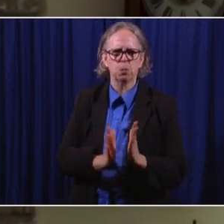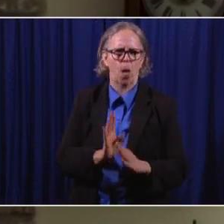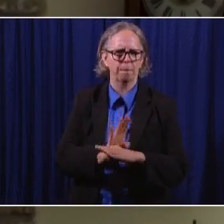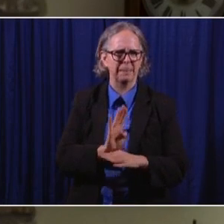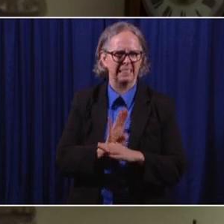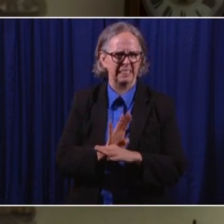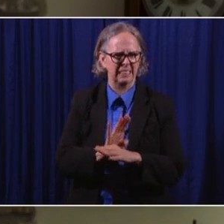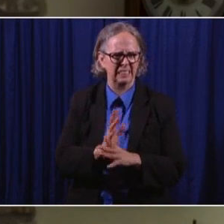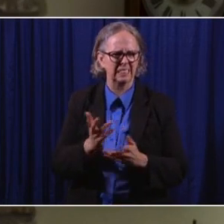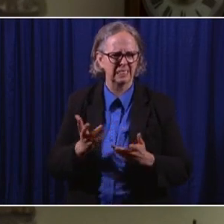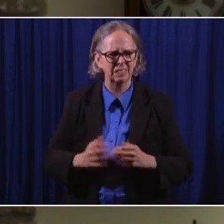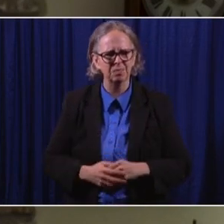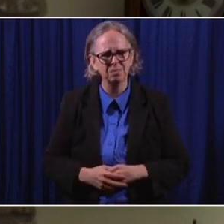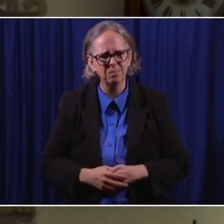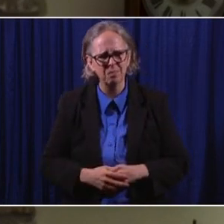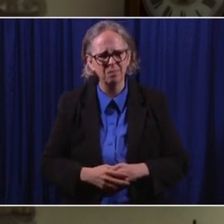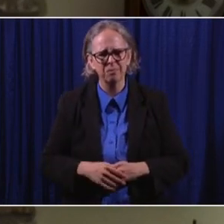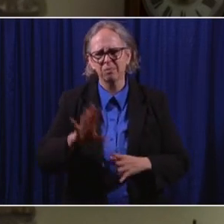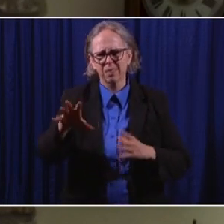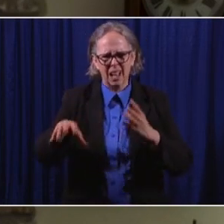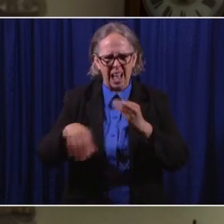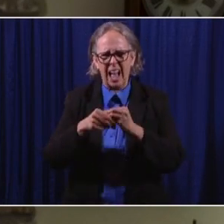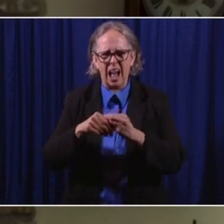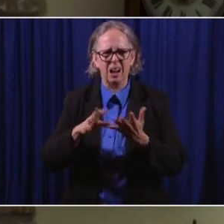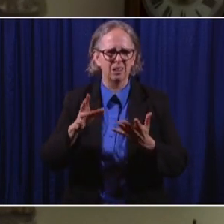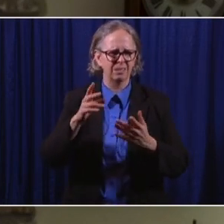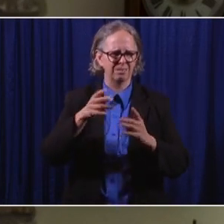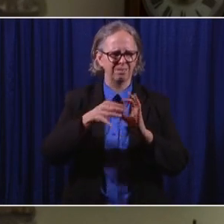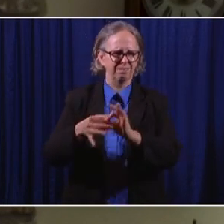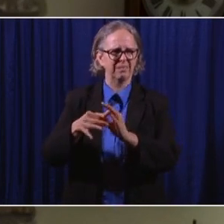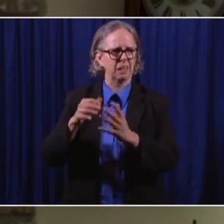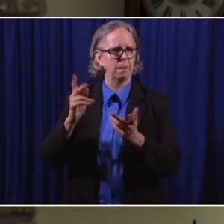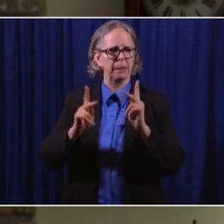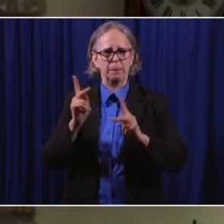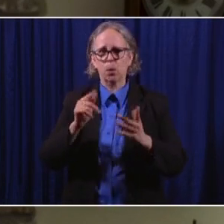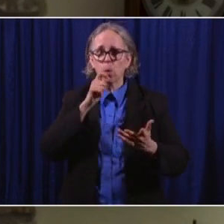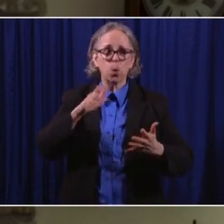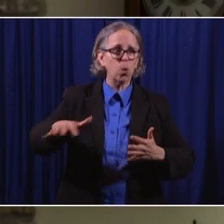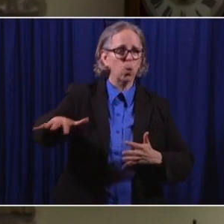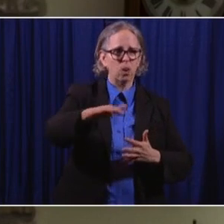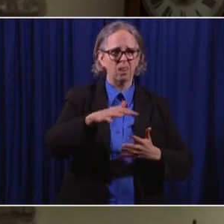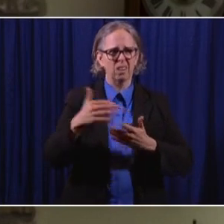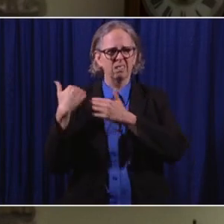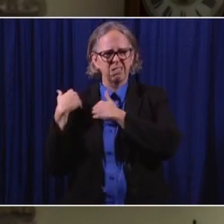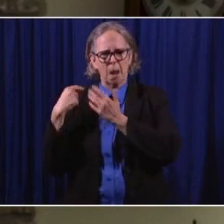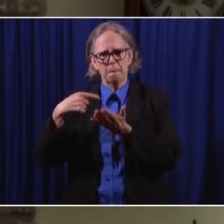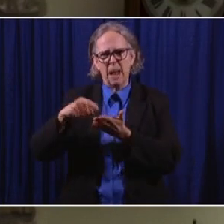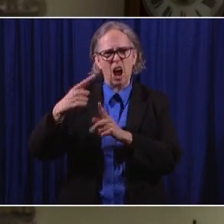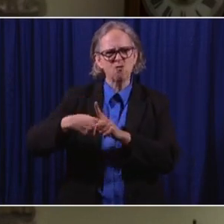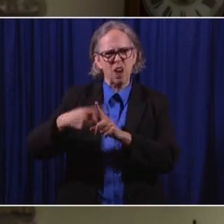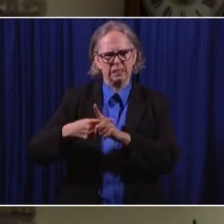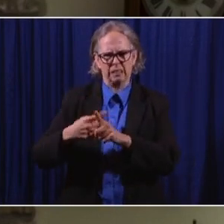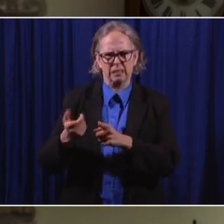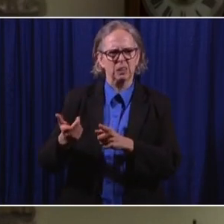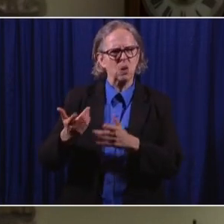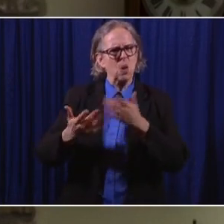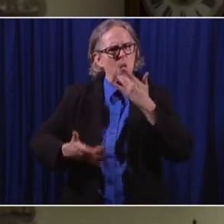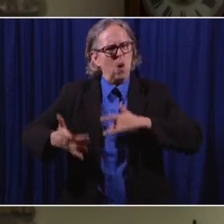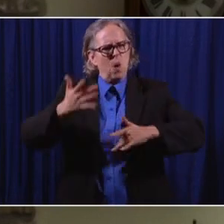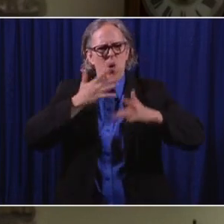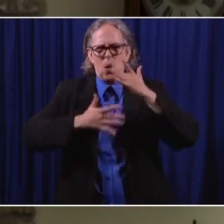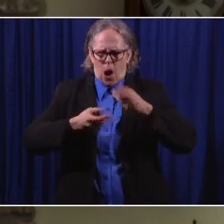and some specific help in regard to people to pay rent, which directly impacts the people who are paying the